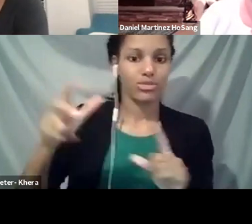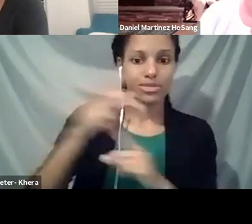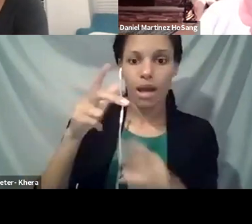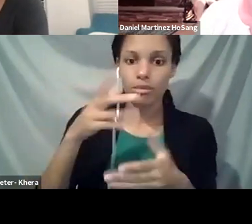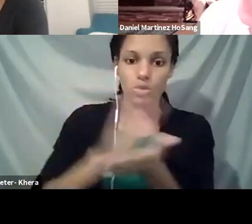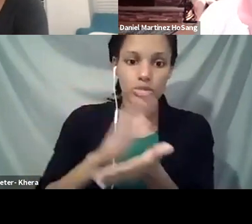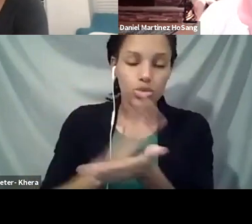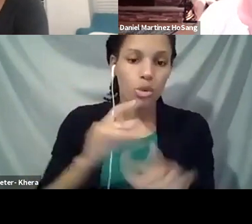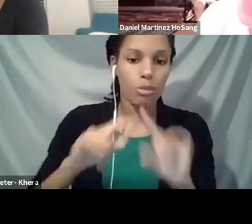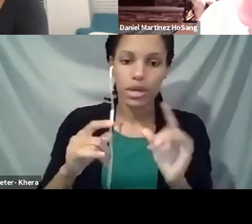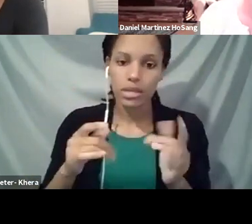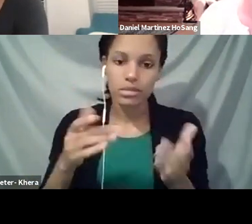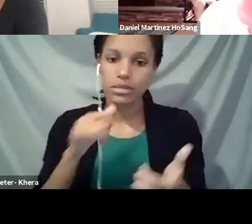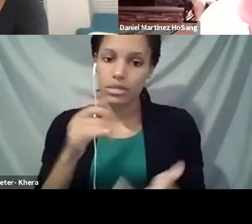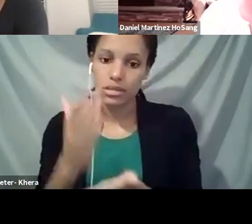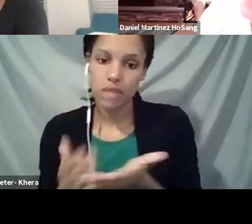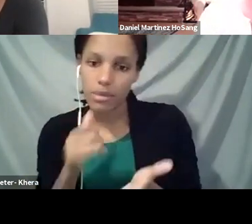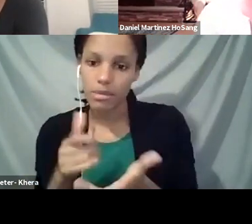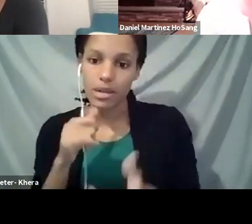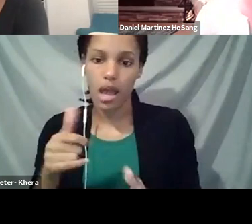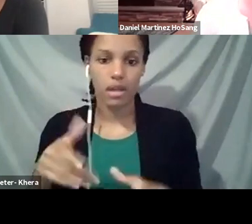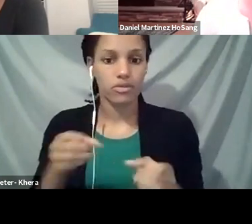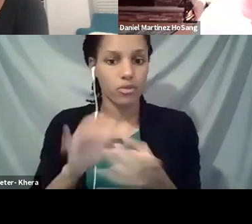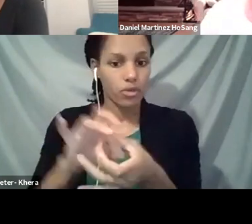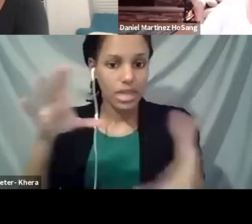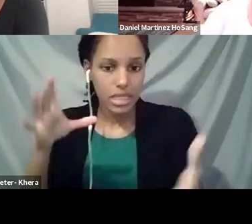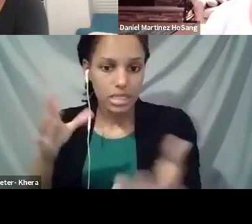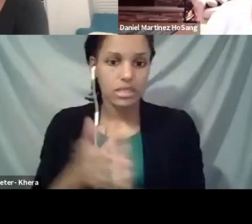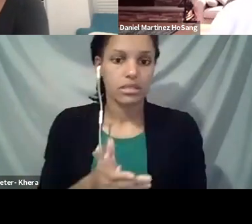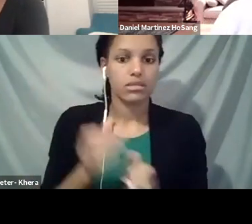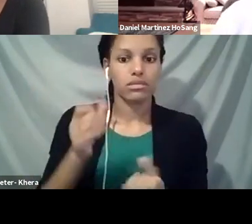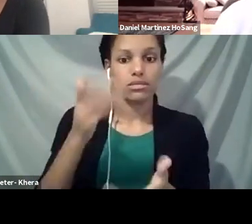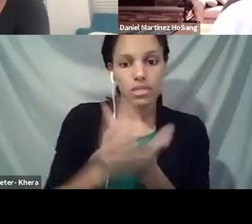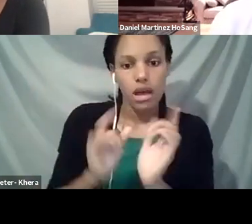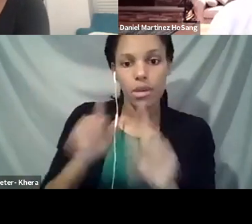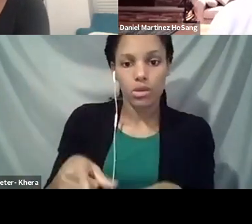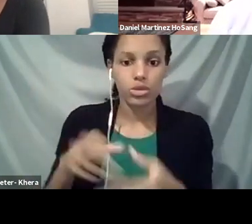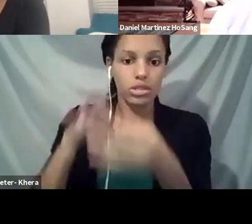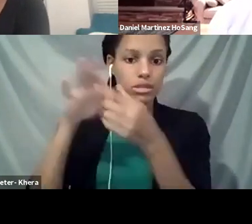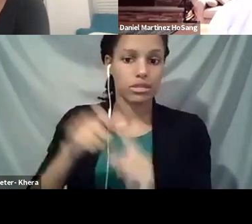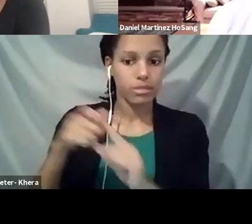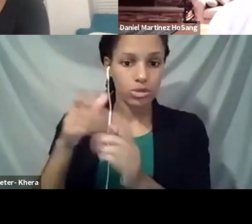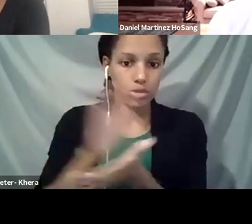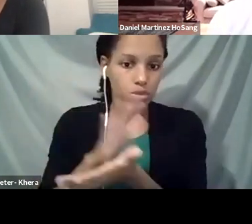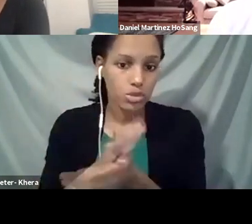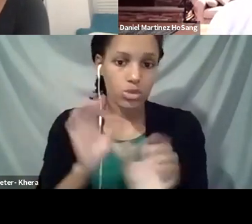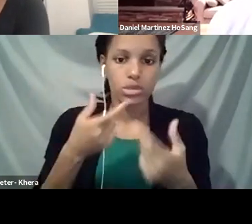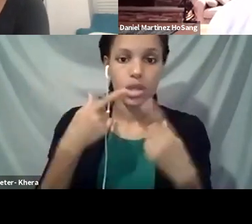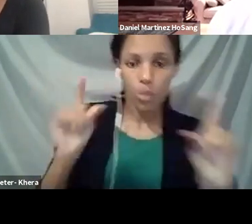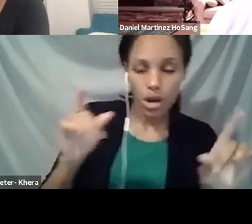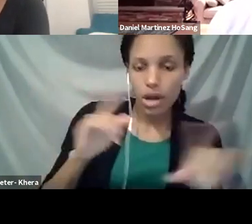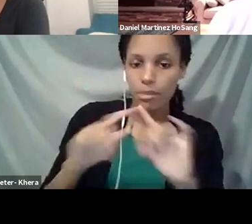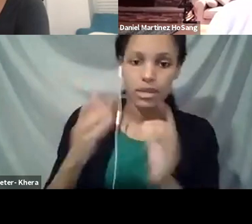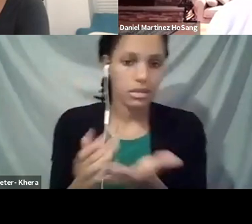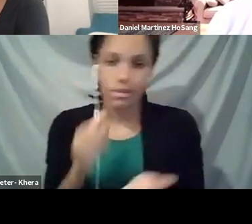didn't. And some were alumni of these specialized schools. They really had, you know, a connection to them and the system that they went through, but some